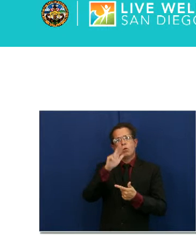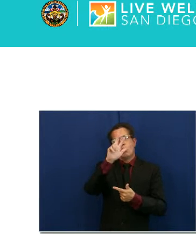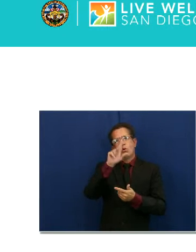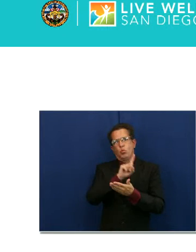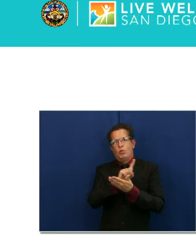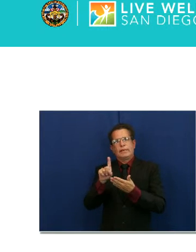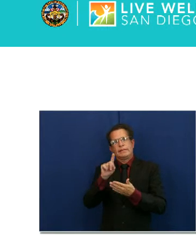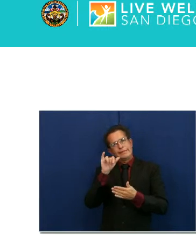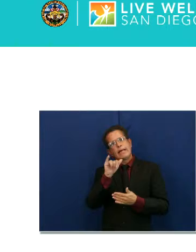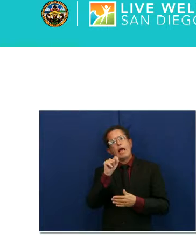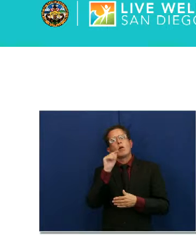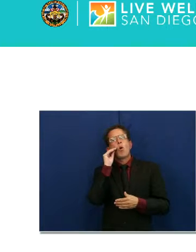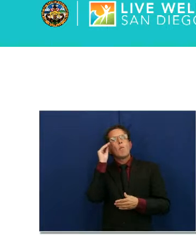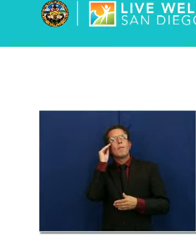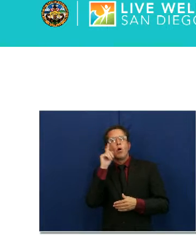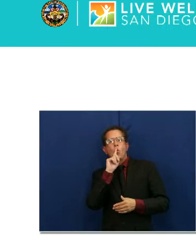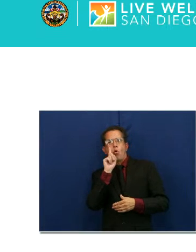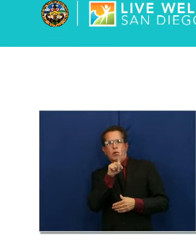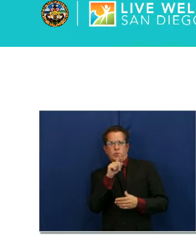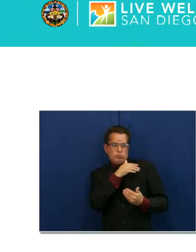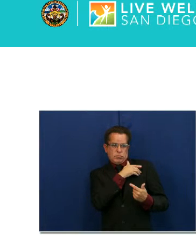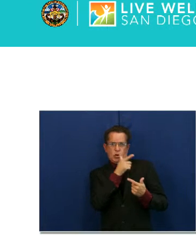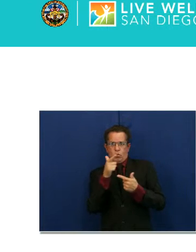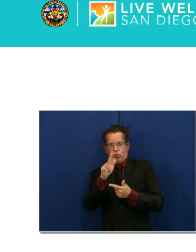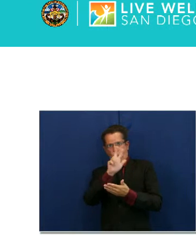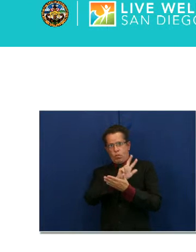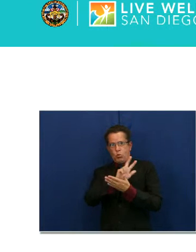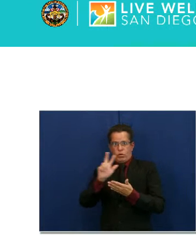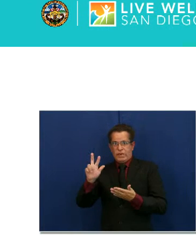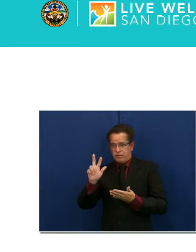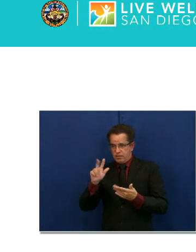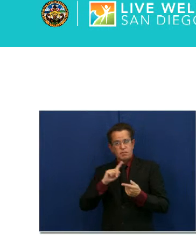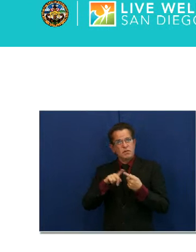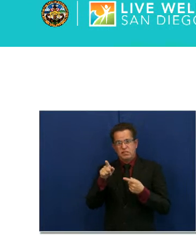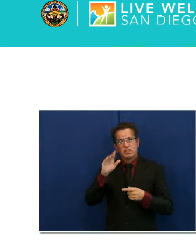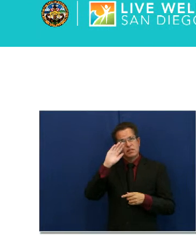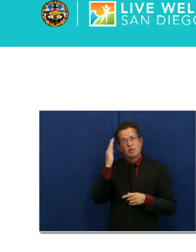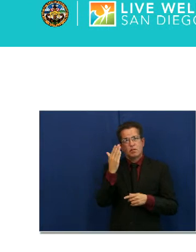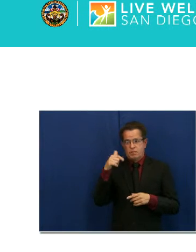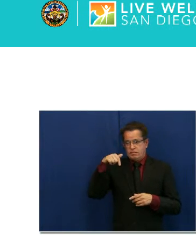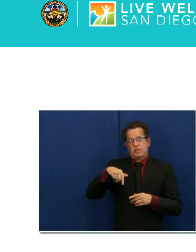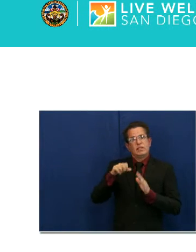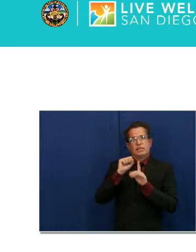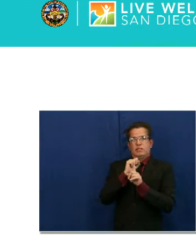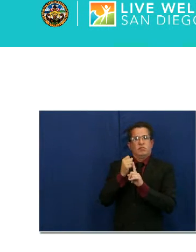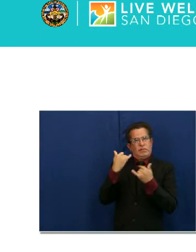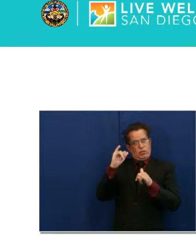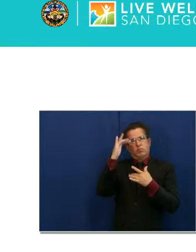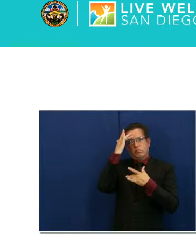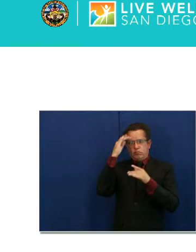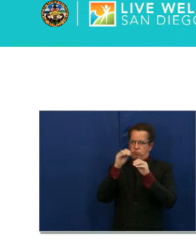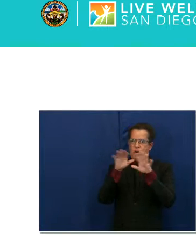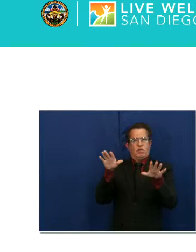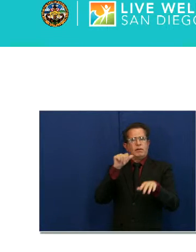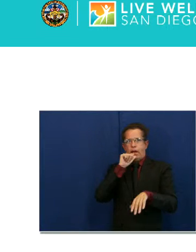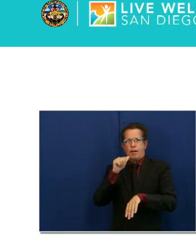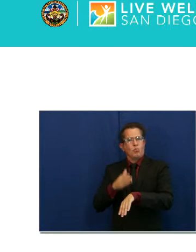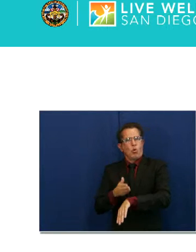Southern California went into effect, and the situation has not significantly improved, and things